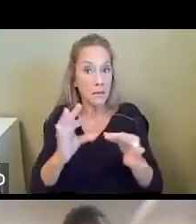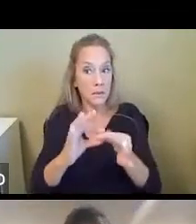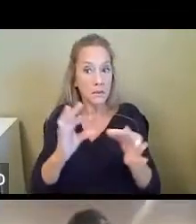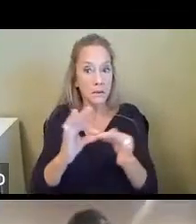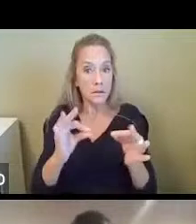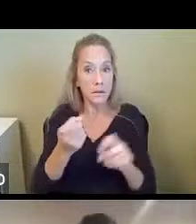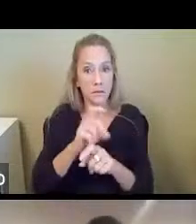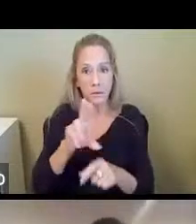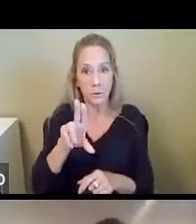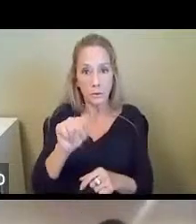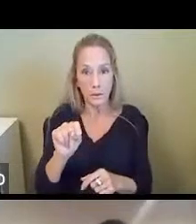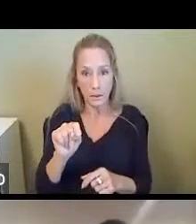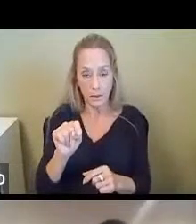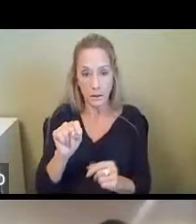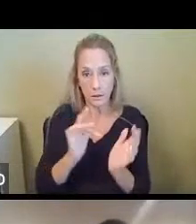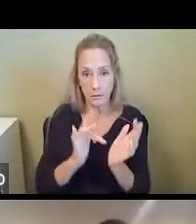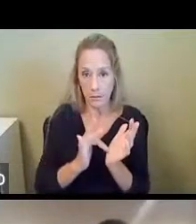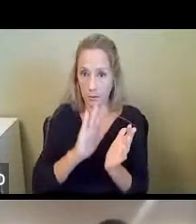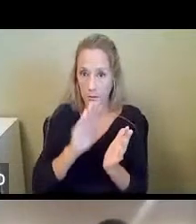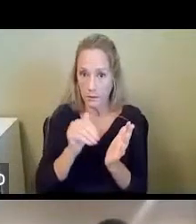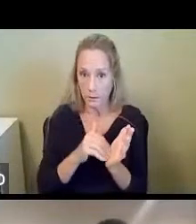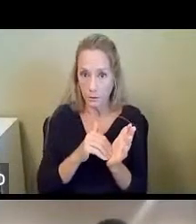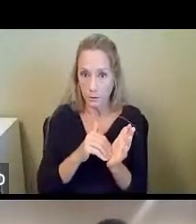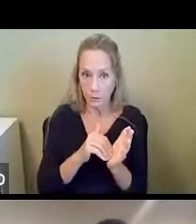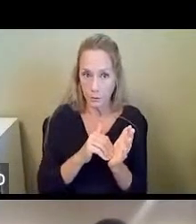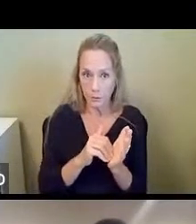Medical Center data this week?